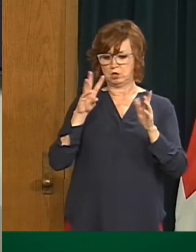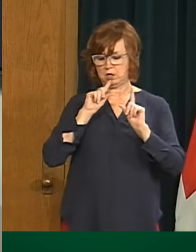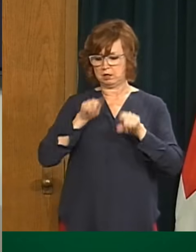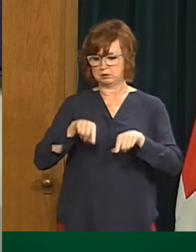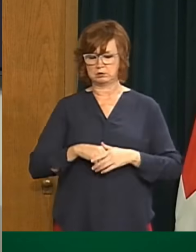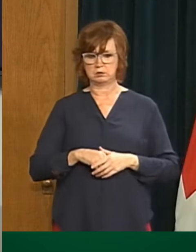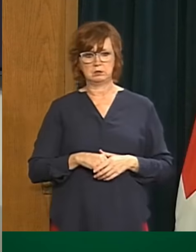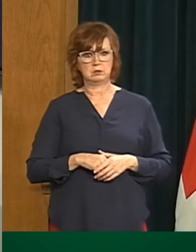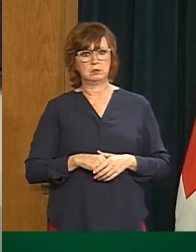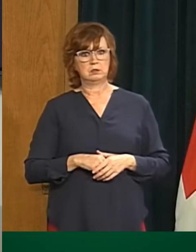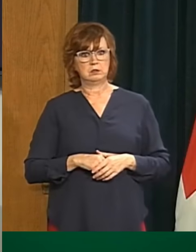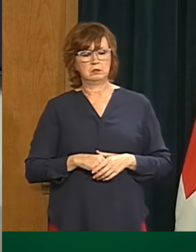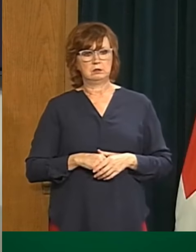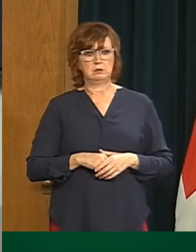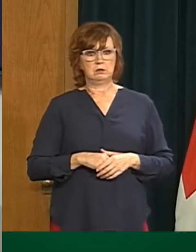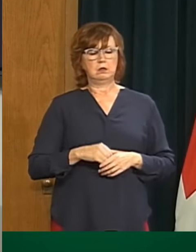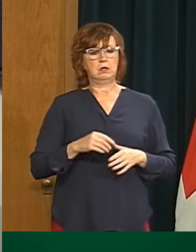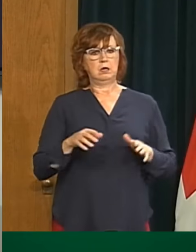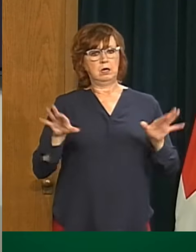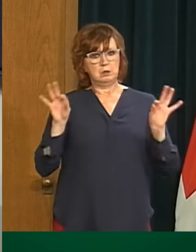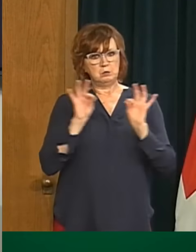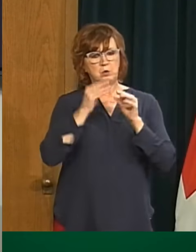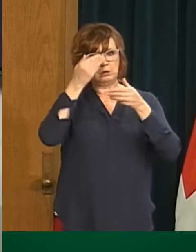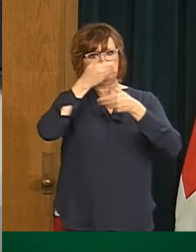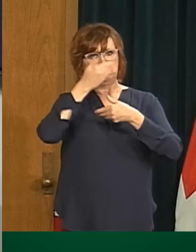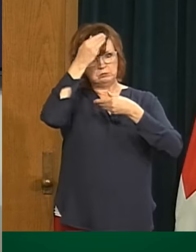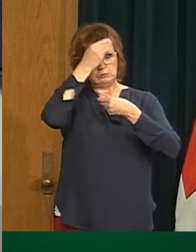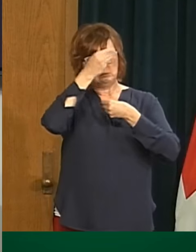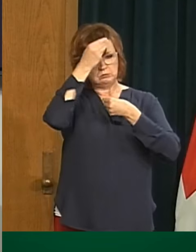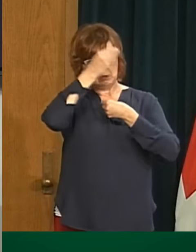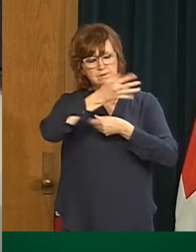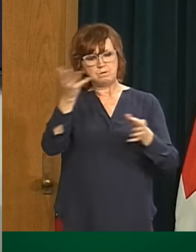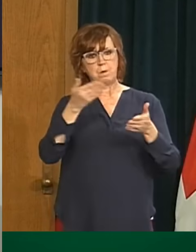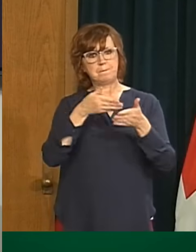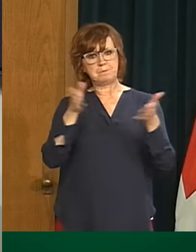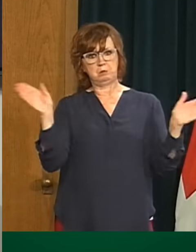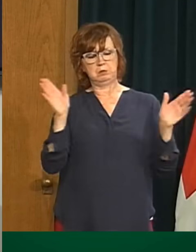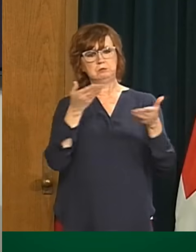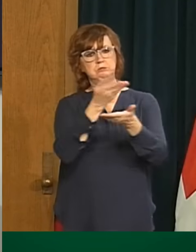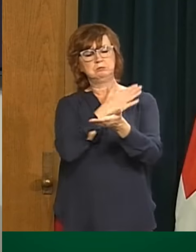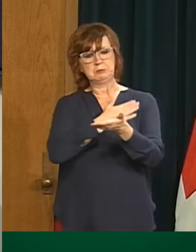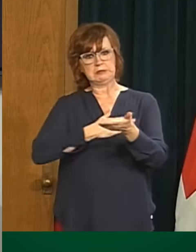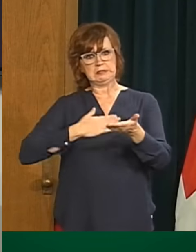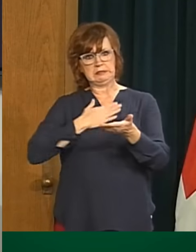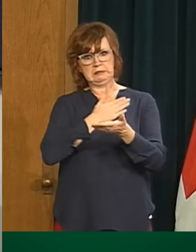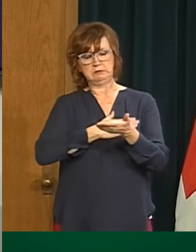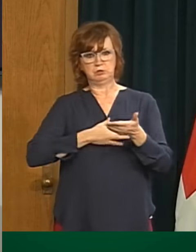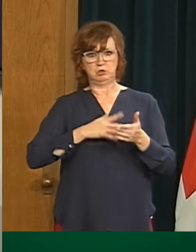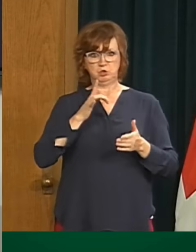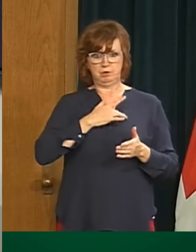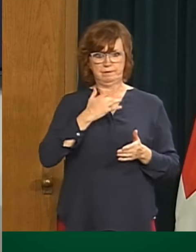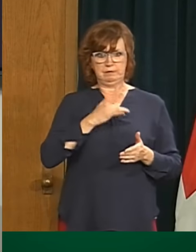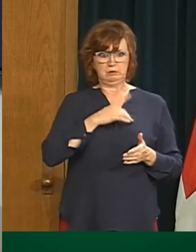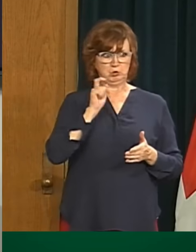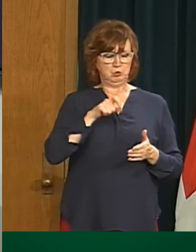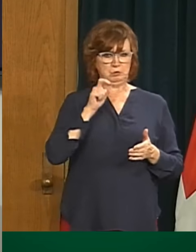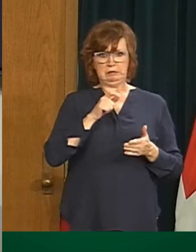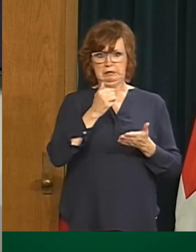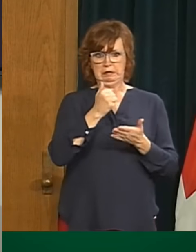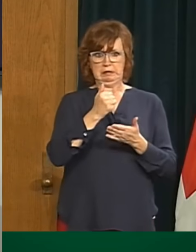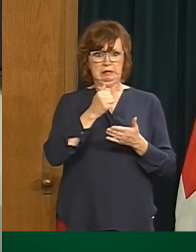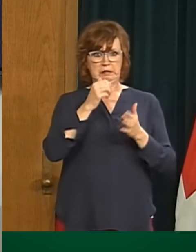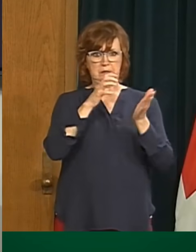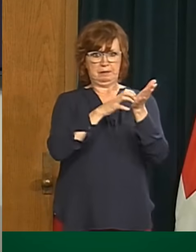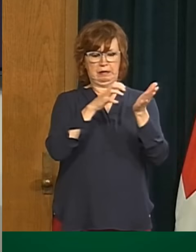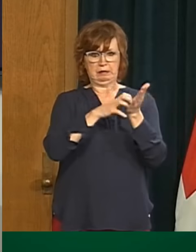when you think you need care, please come. You can call your family physician, you can call 811, and